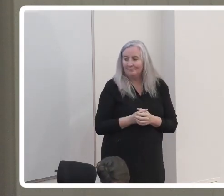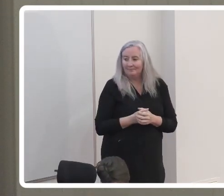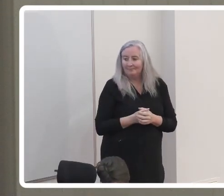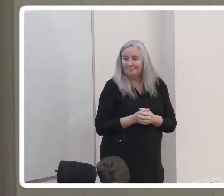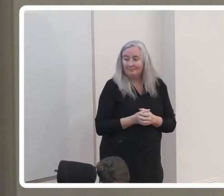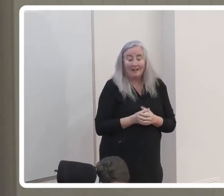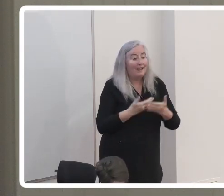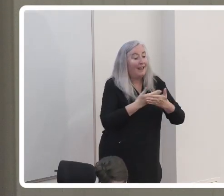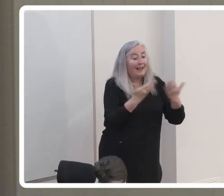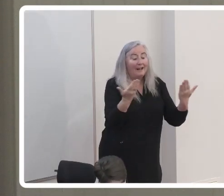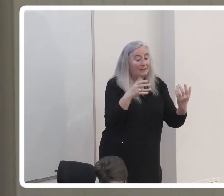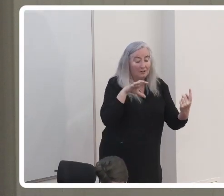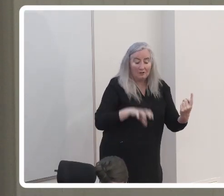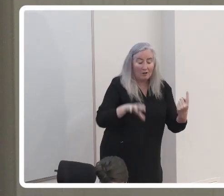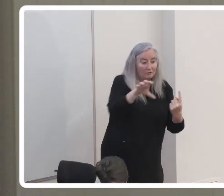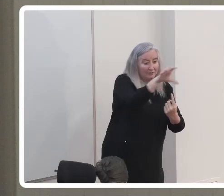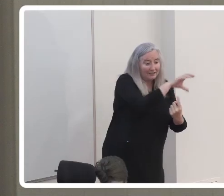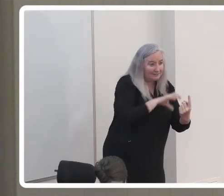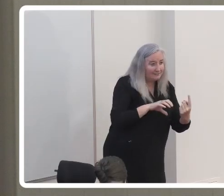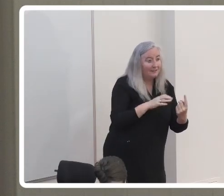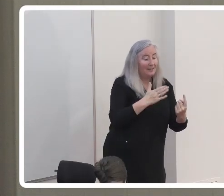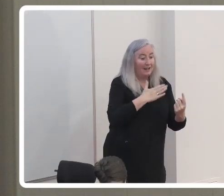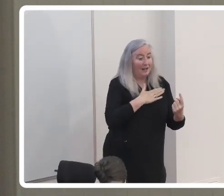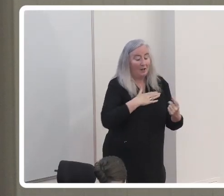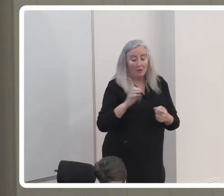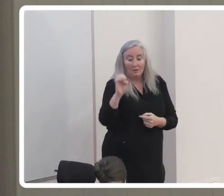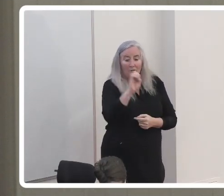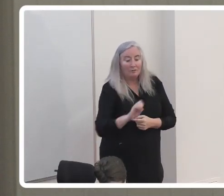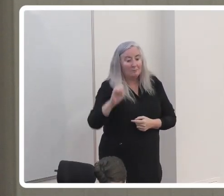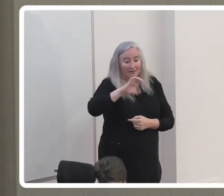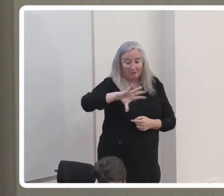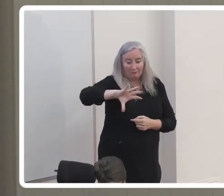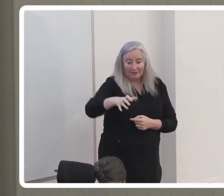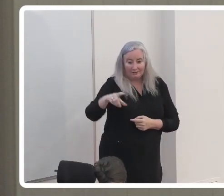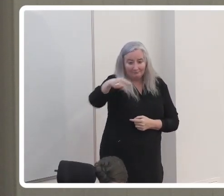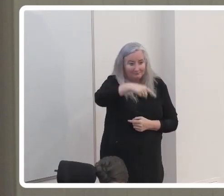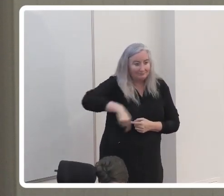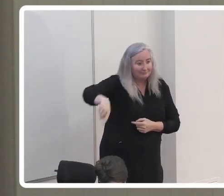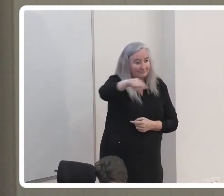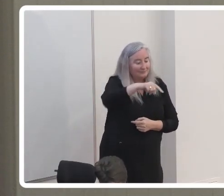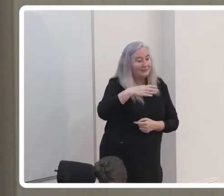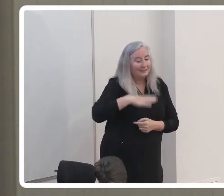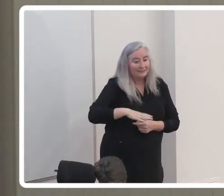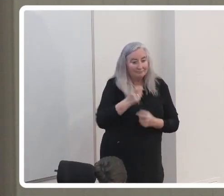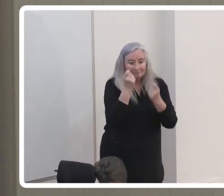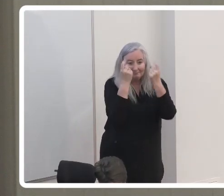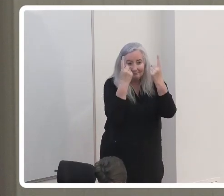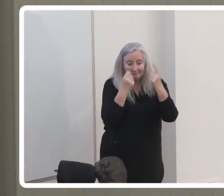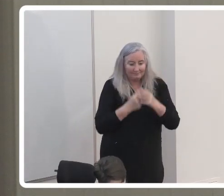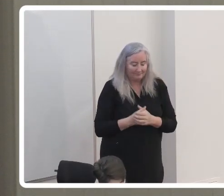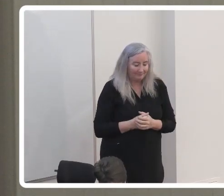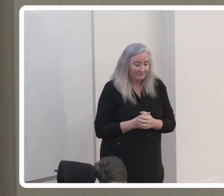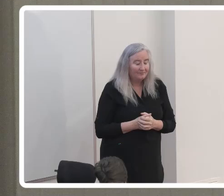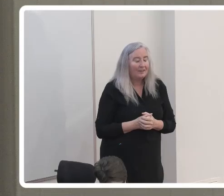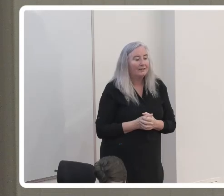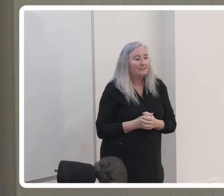given country and also wider region, in our case, Eastern European region. This necessitates more than statistical data,